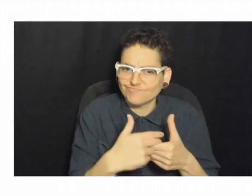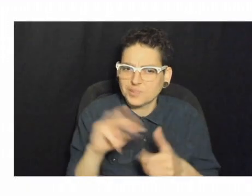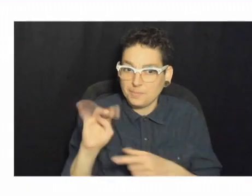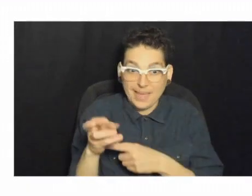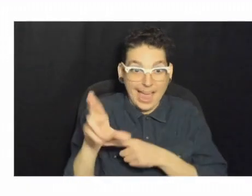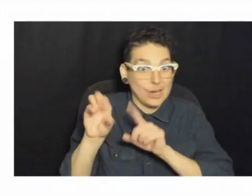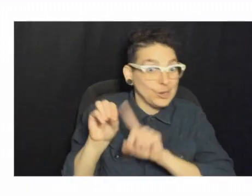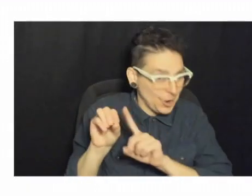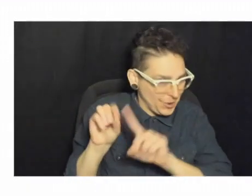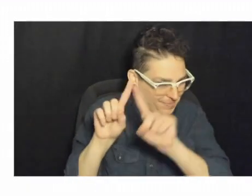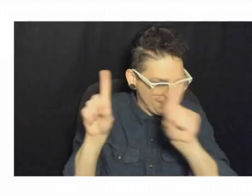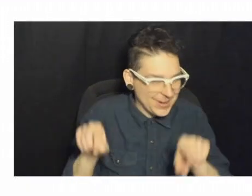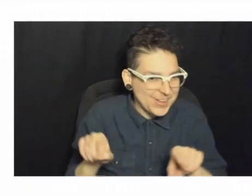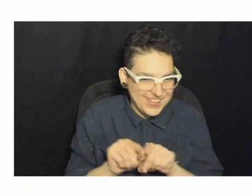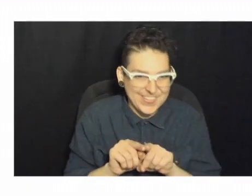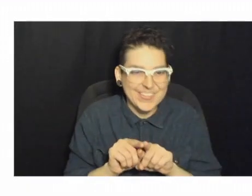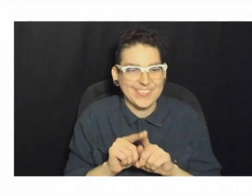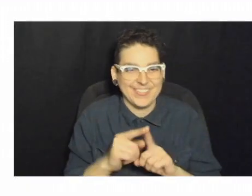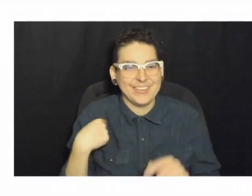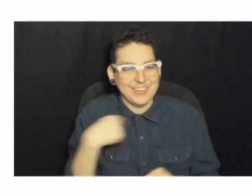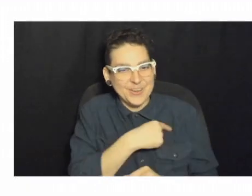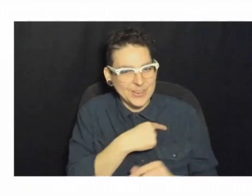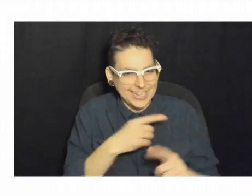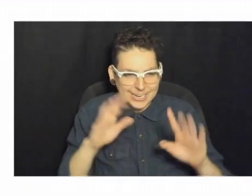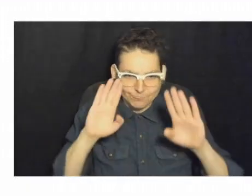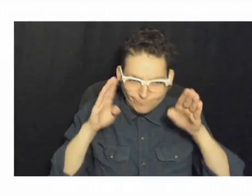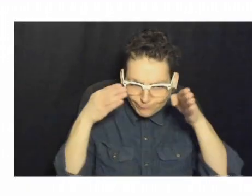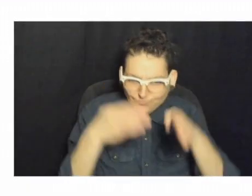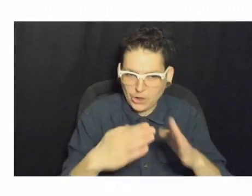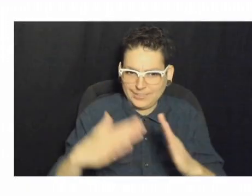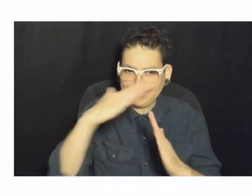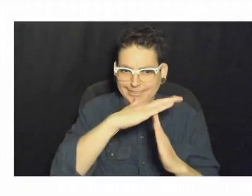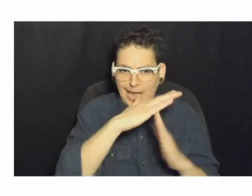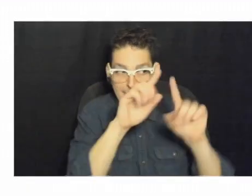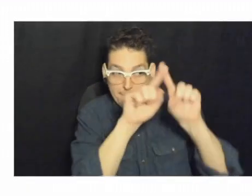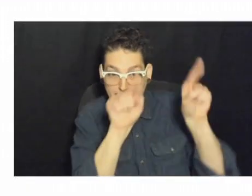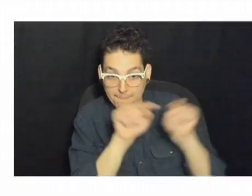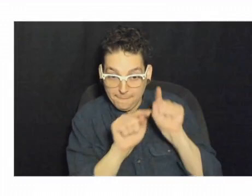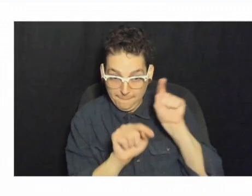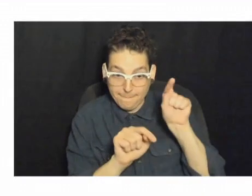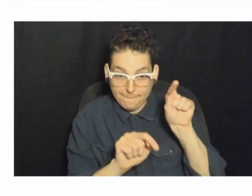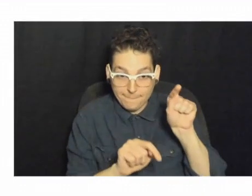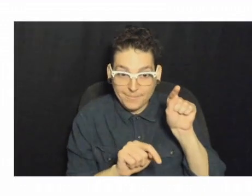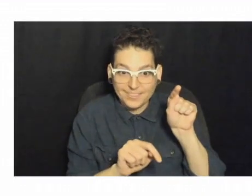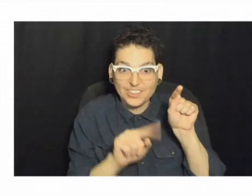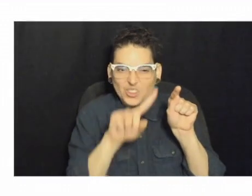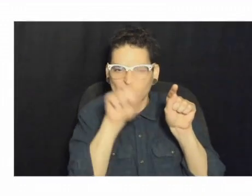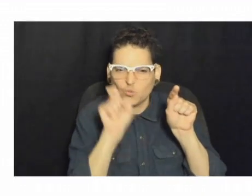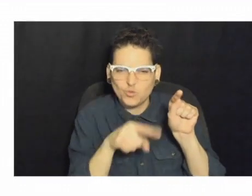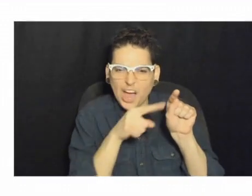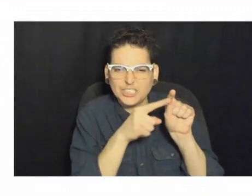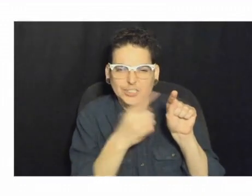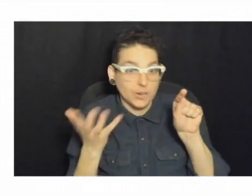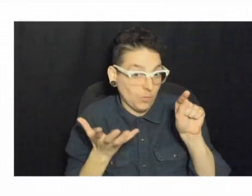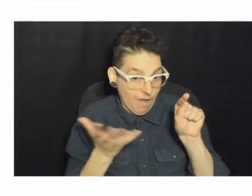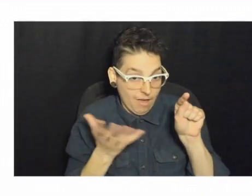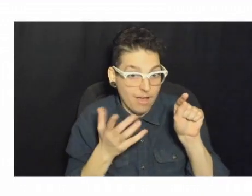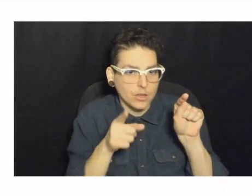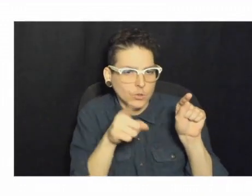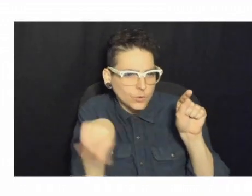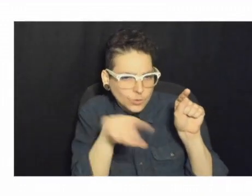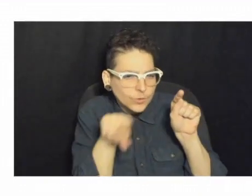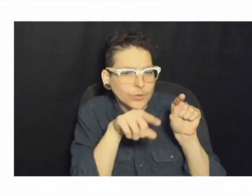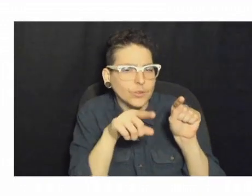the top half of the Miro board on the questions about what you heard or learned over the course of the workshop, and